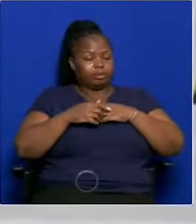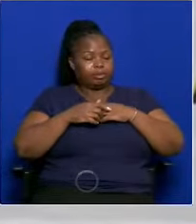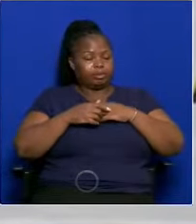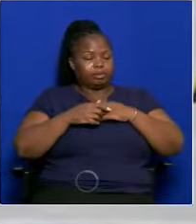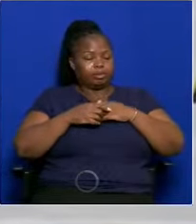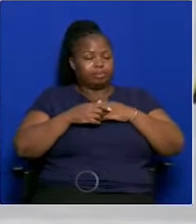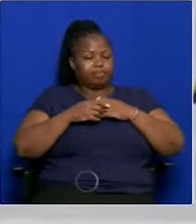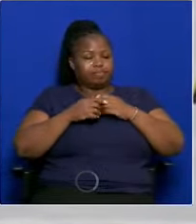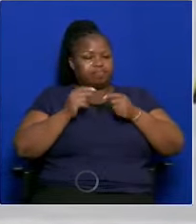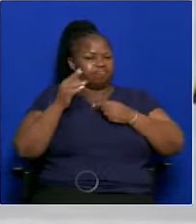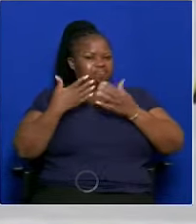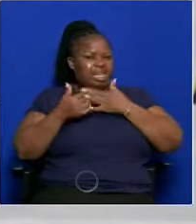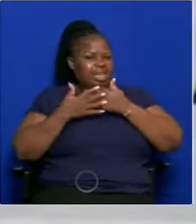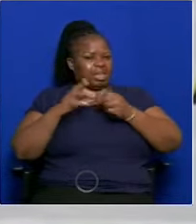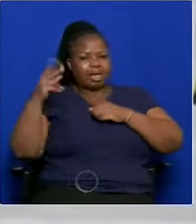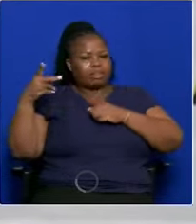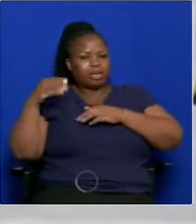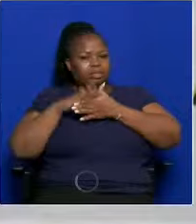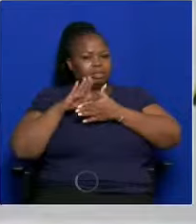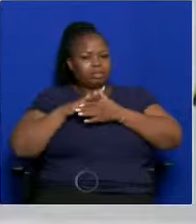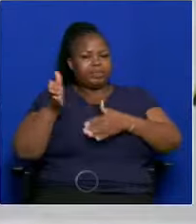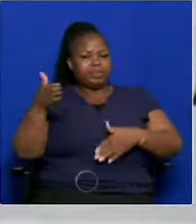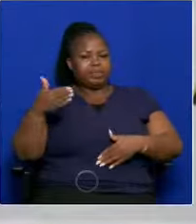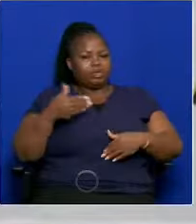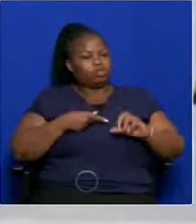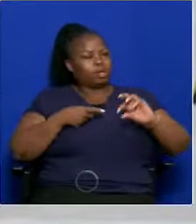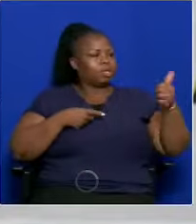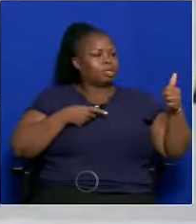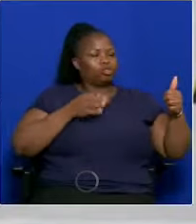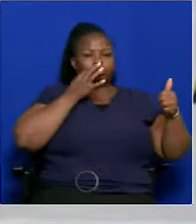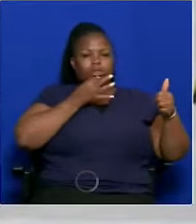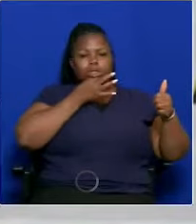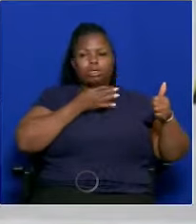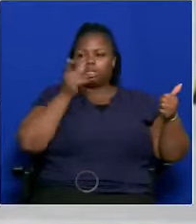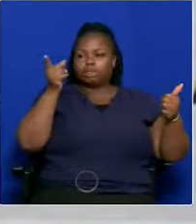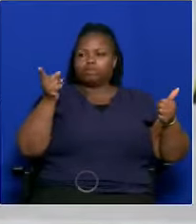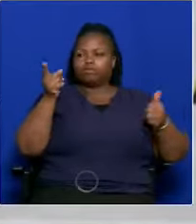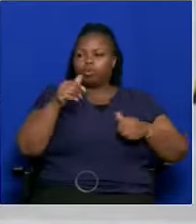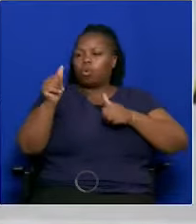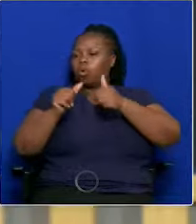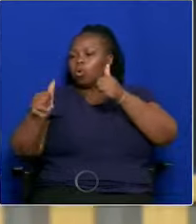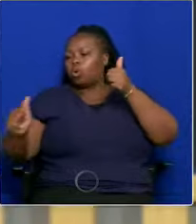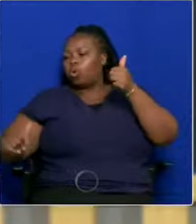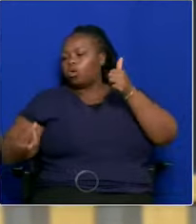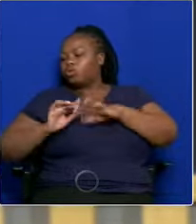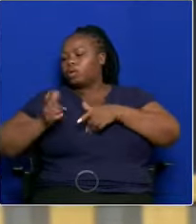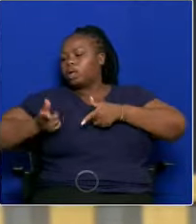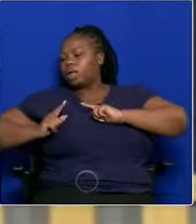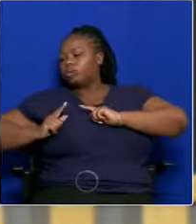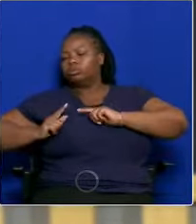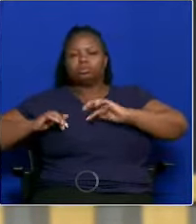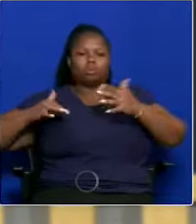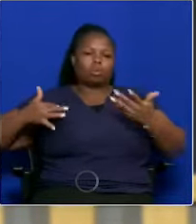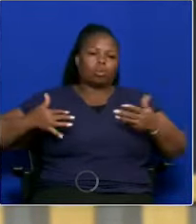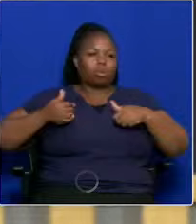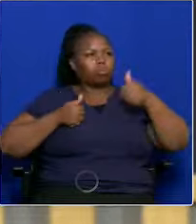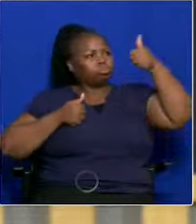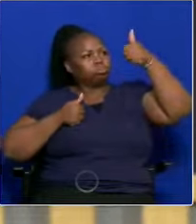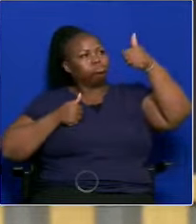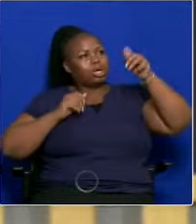say it's non-consumption for juniors or is consumption for seniors. News is